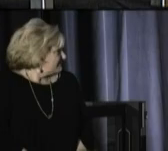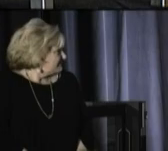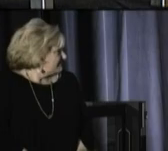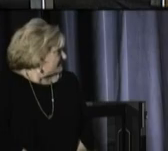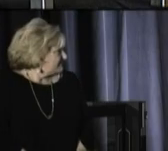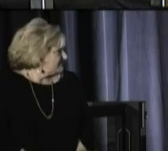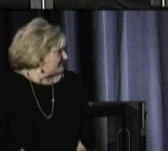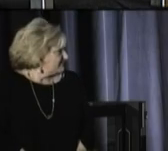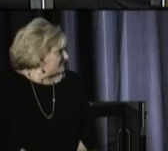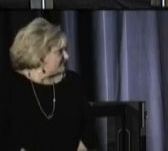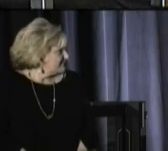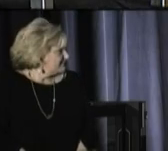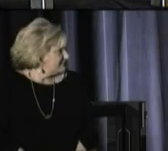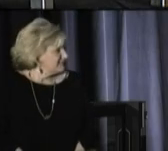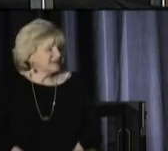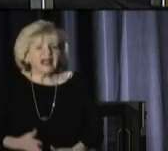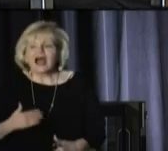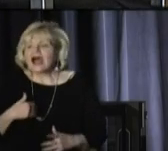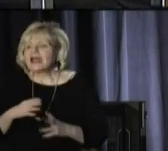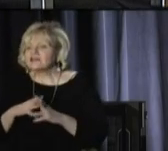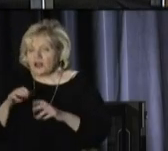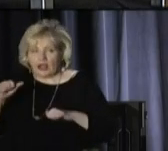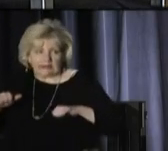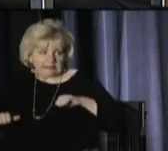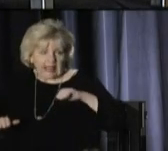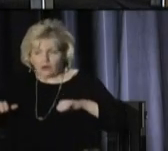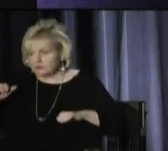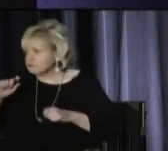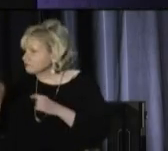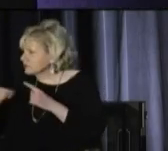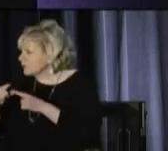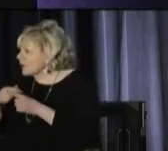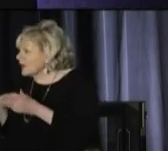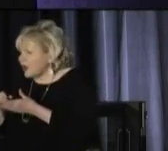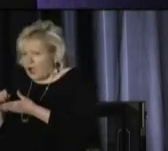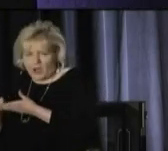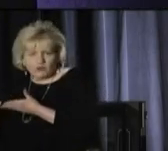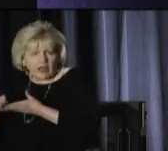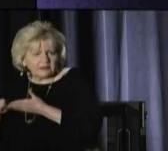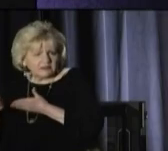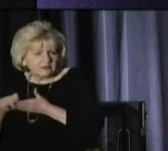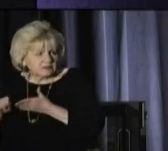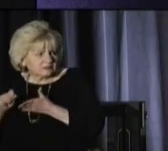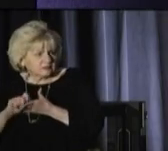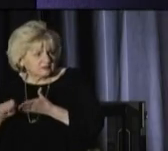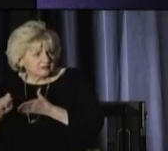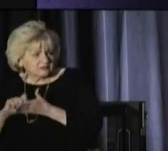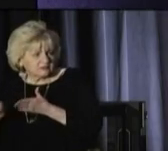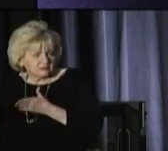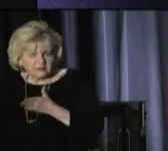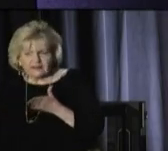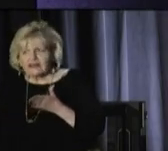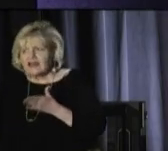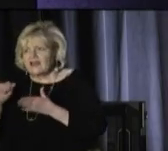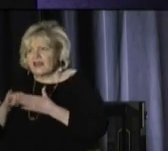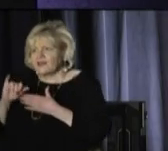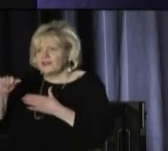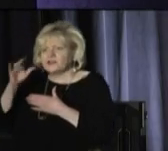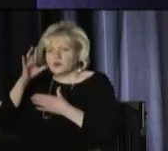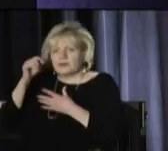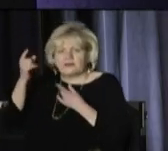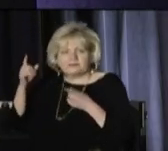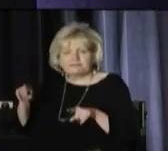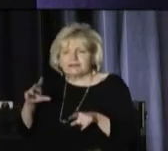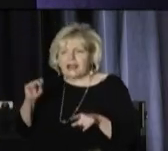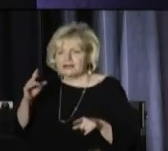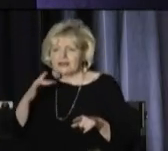I have so much doubt when I'm writing that when something strikes and it's like, this feels inevitable, and it feels